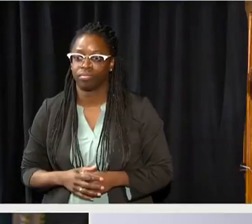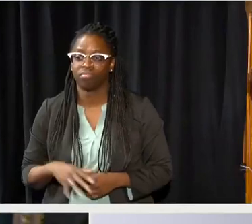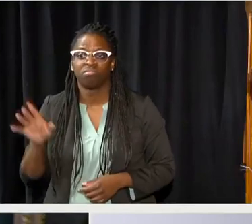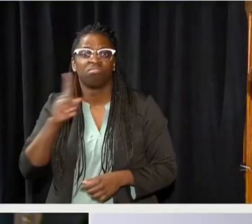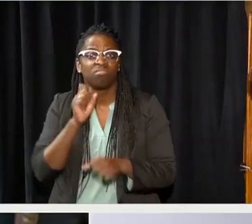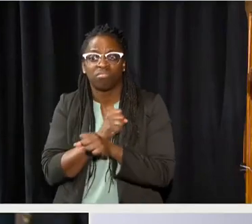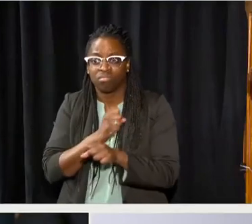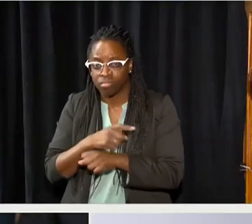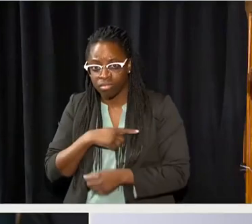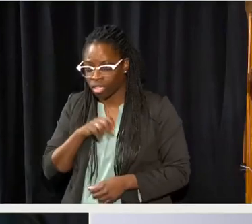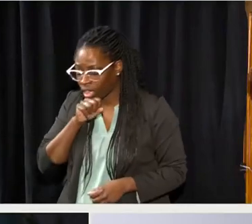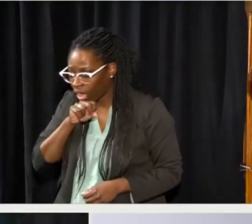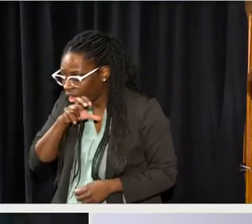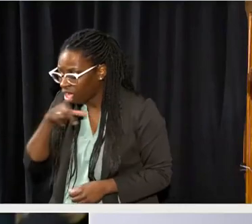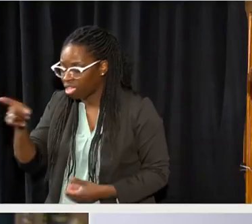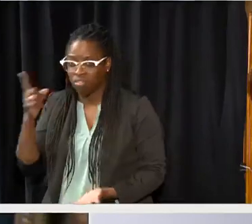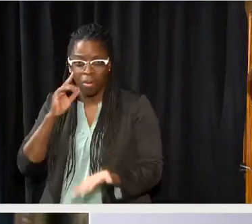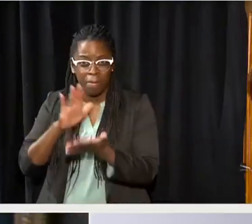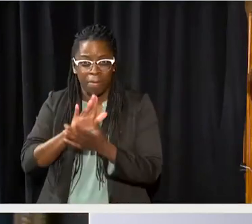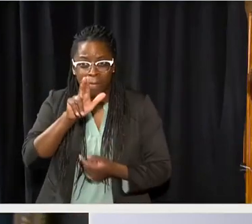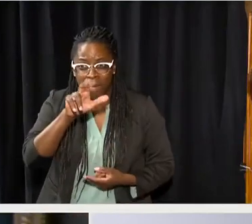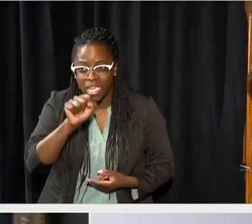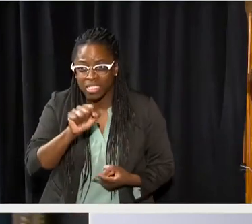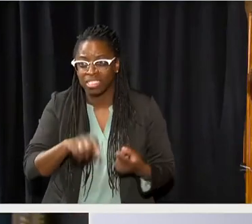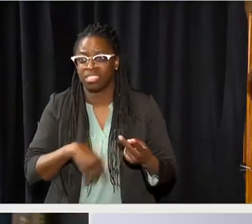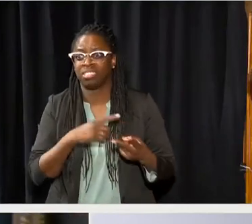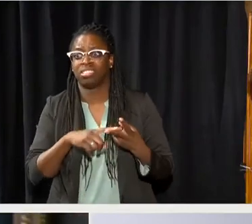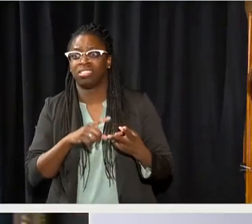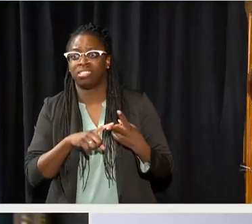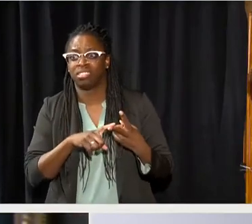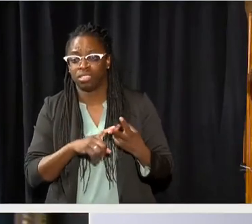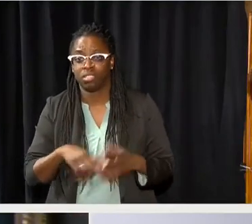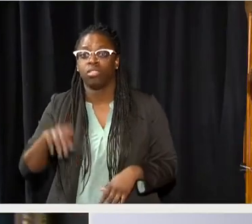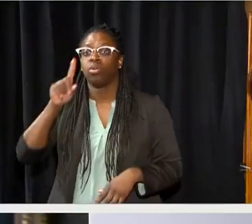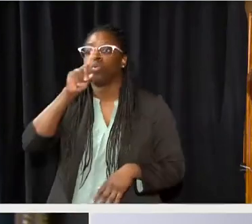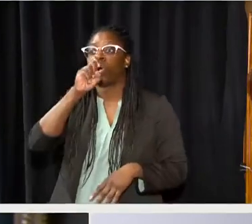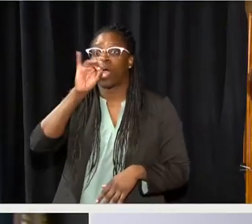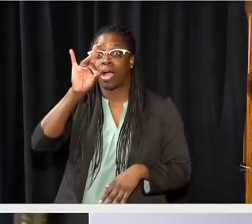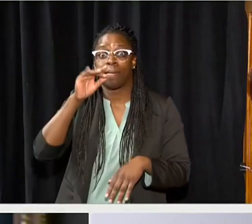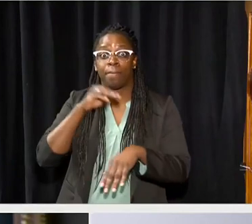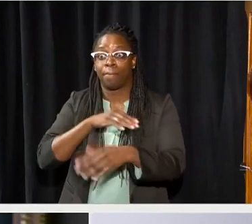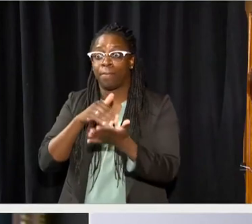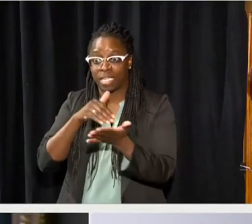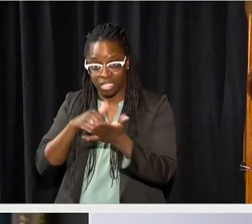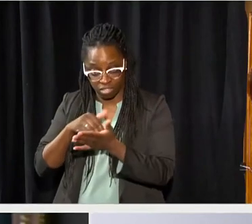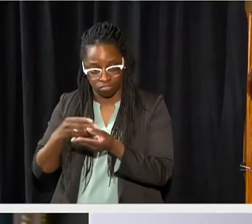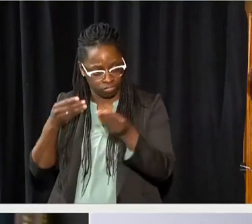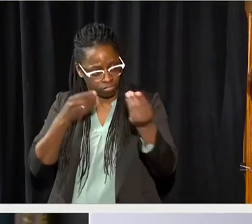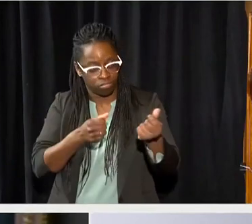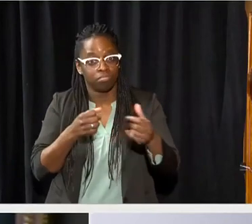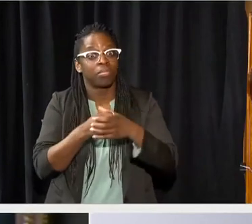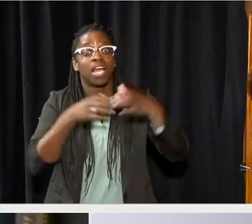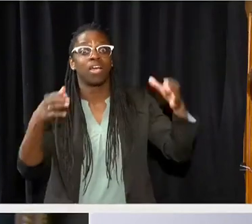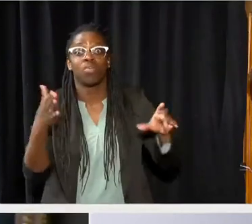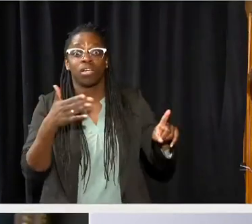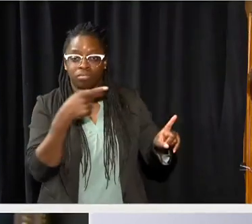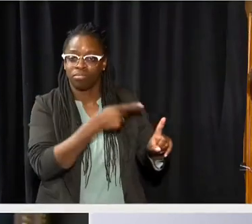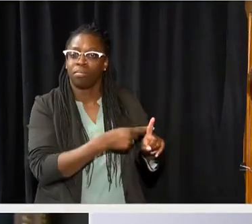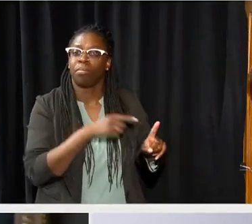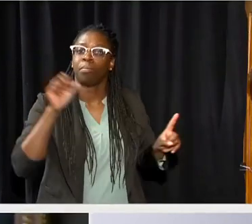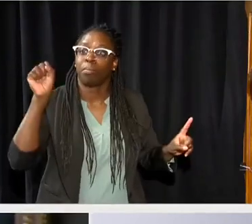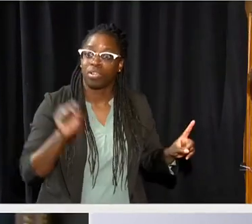for electric school buses, $108 million to advance West-East passenger rail in Springfield,